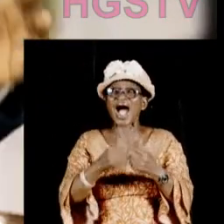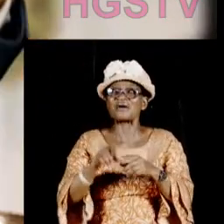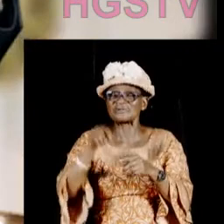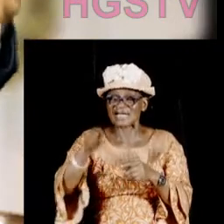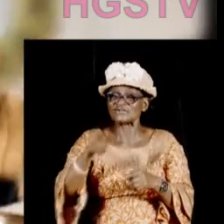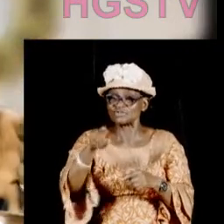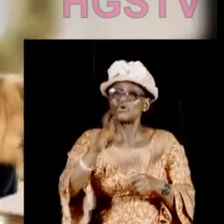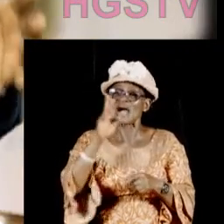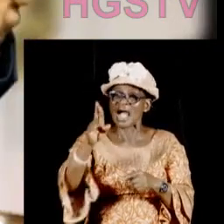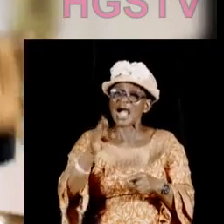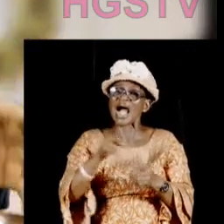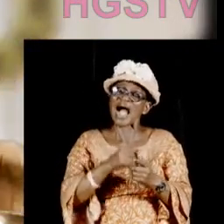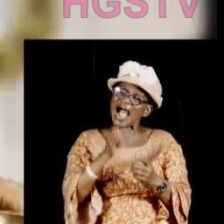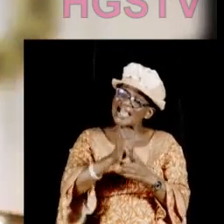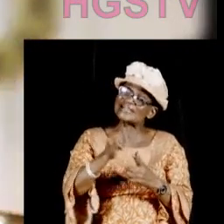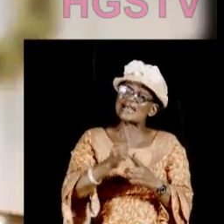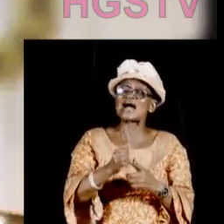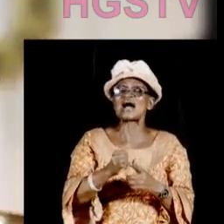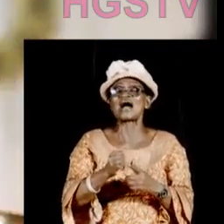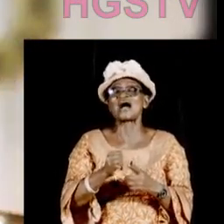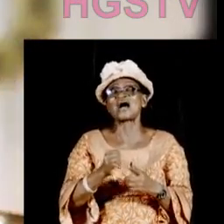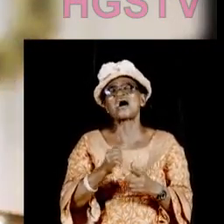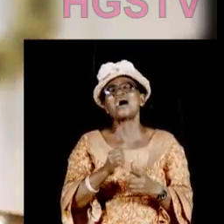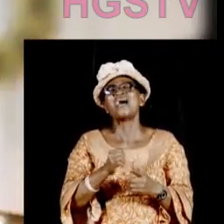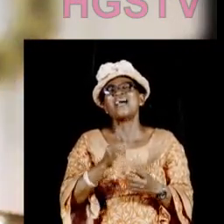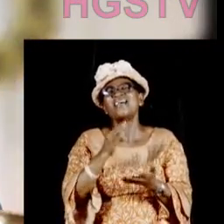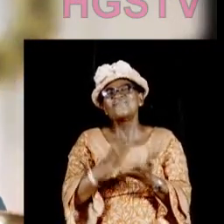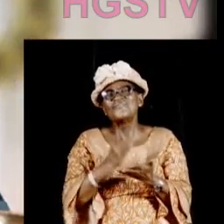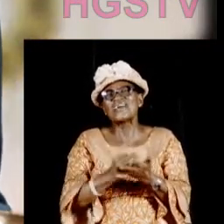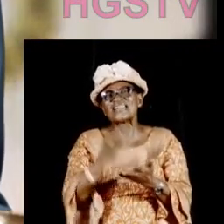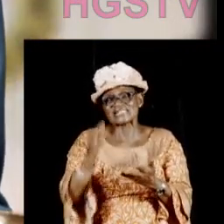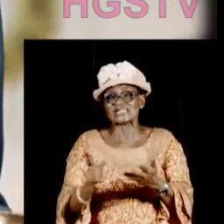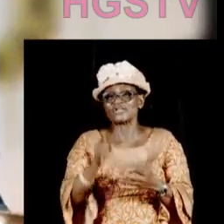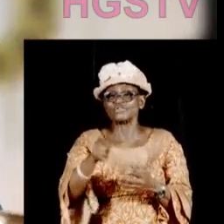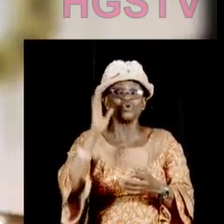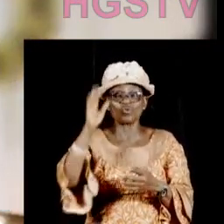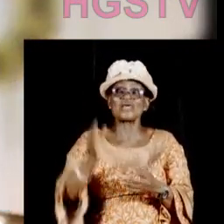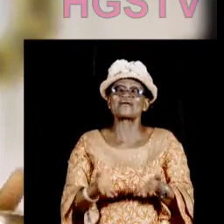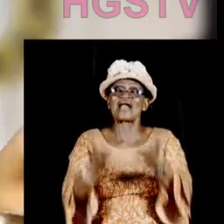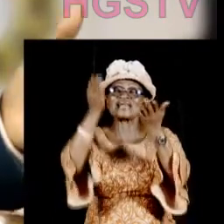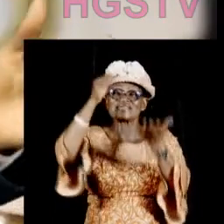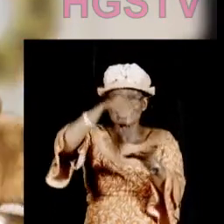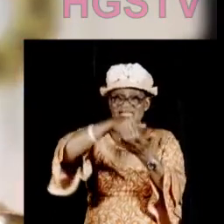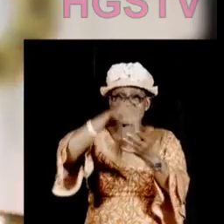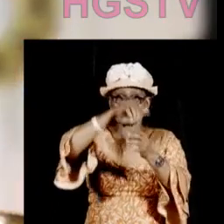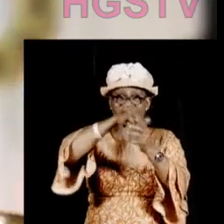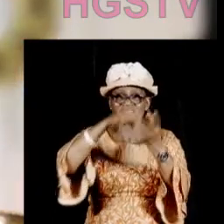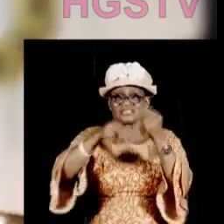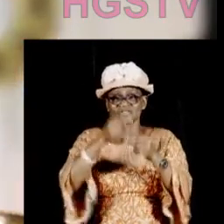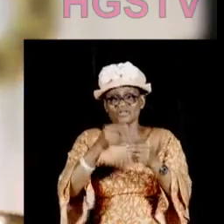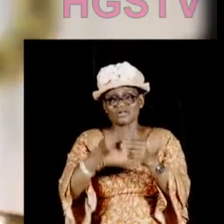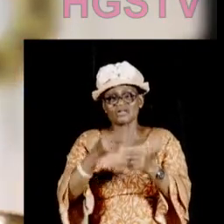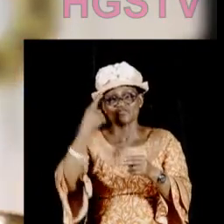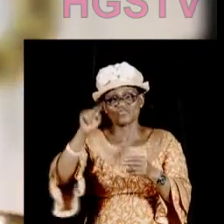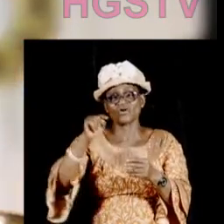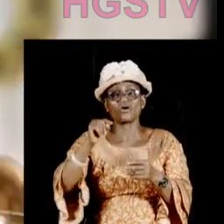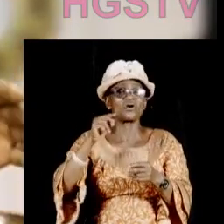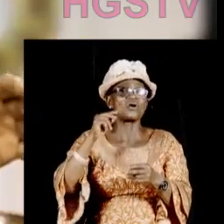spiritually, physically, financially, you are rising again in Jesus' name. Amen. For the purpose of our